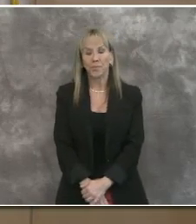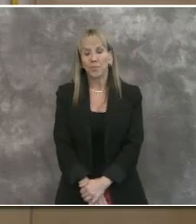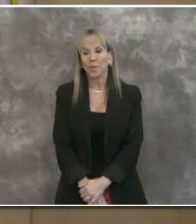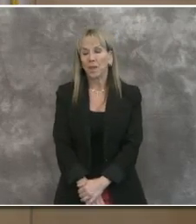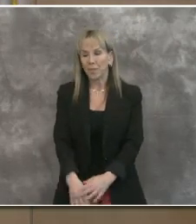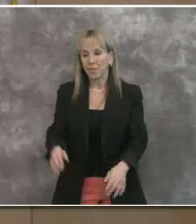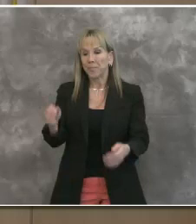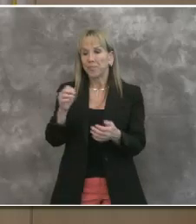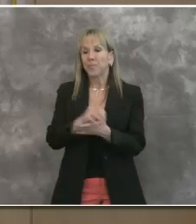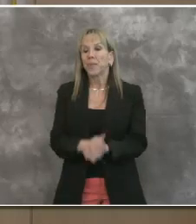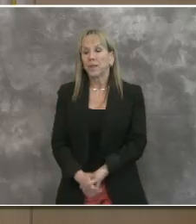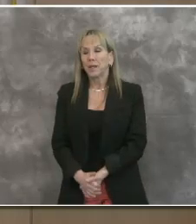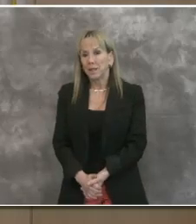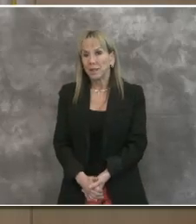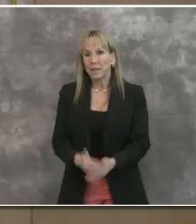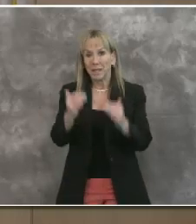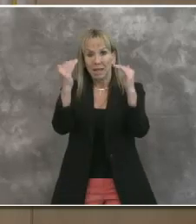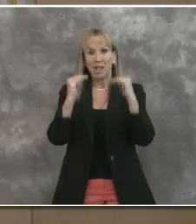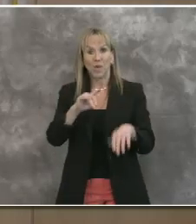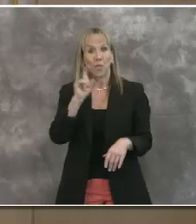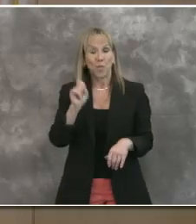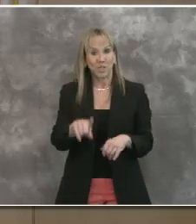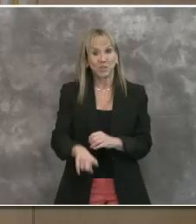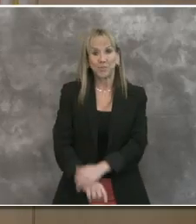Okay, let's go to the next question.